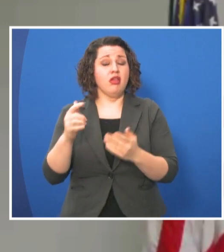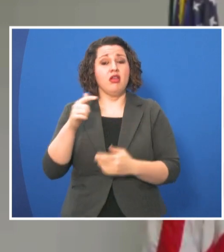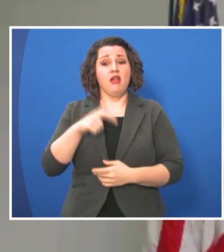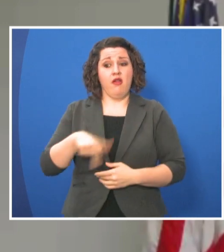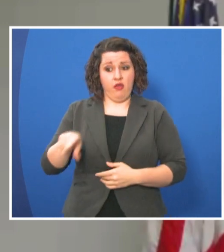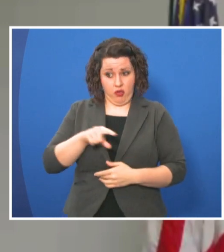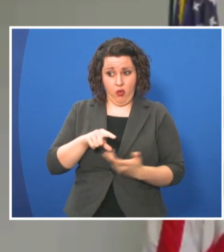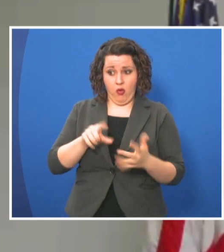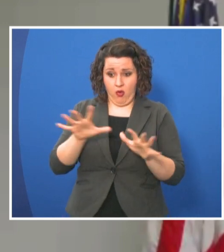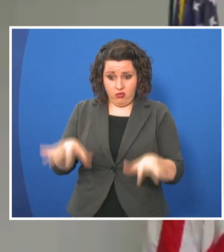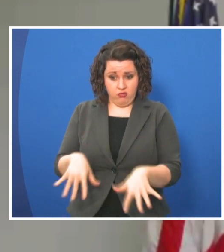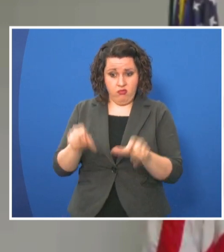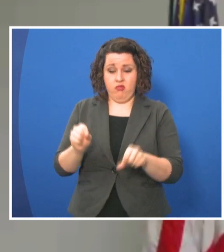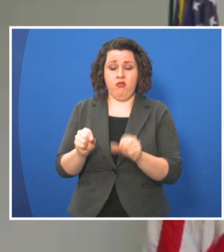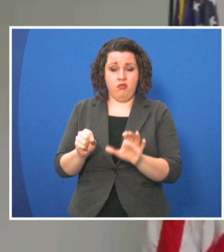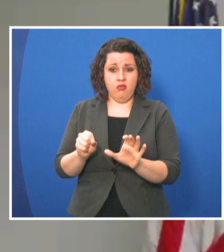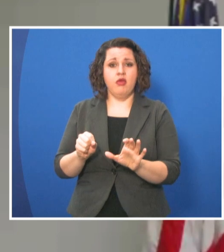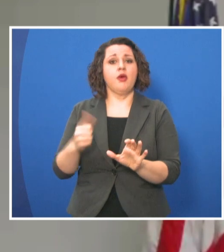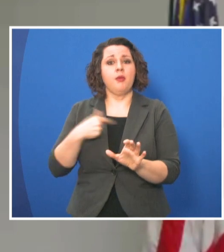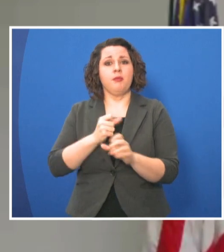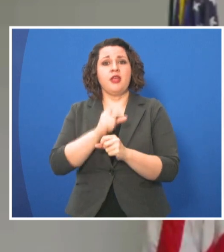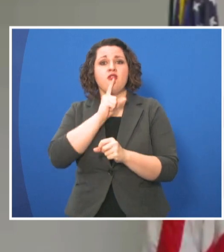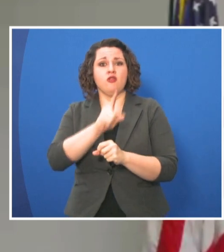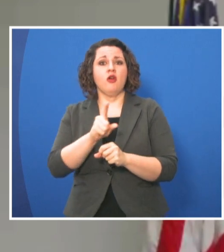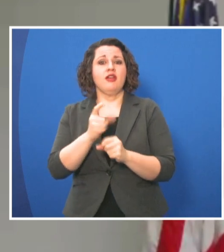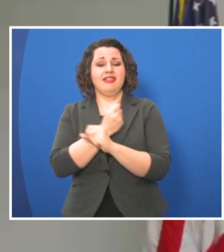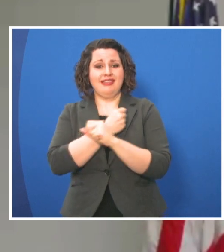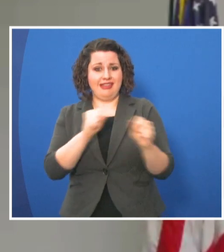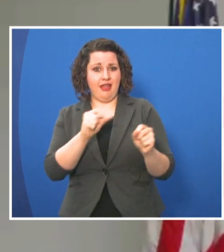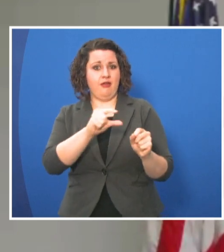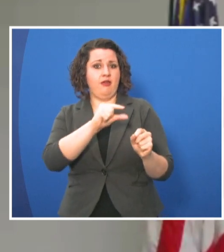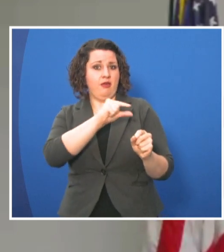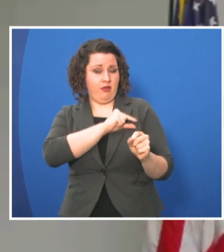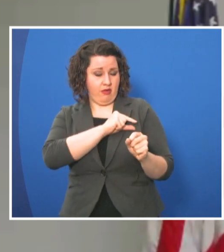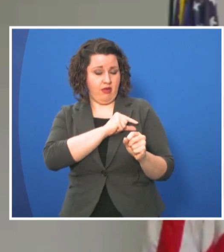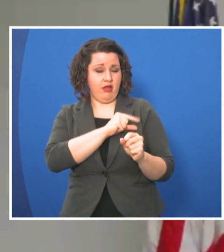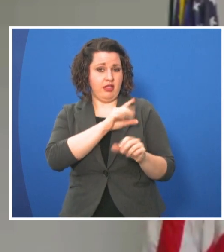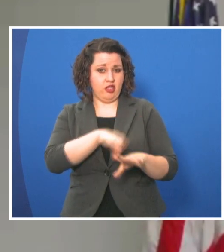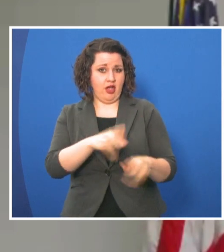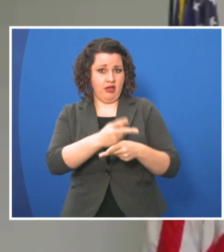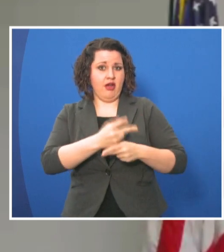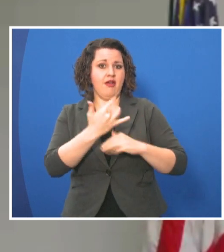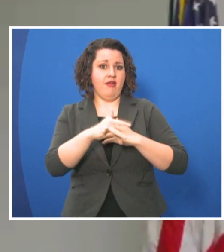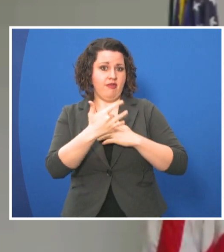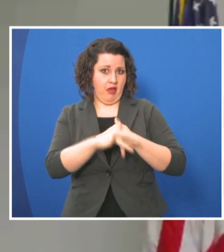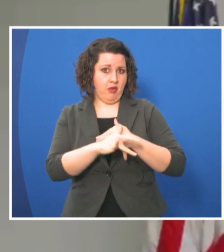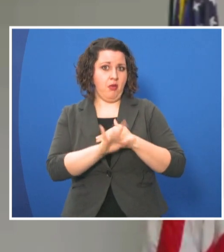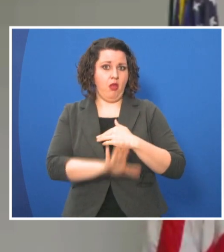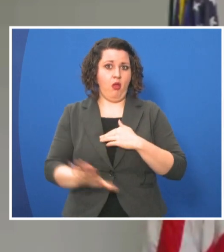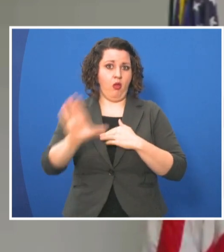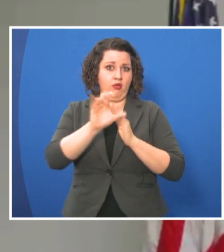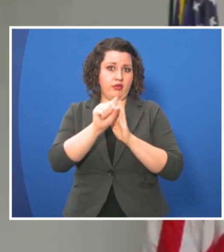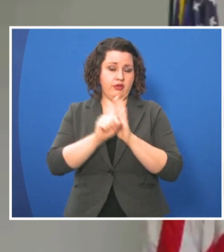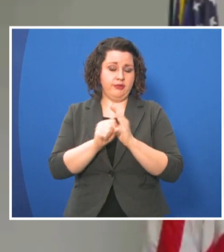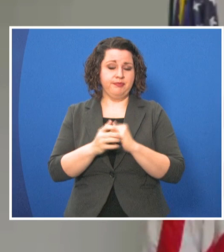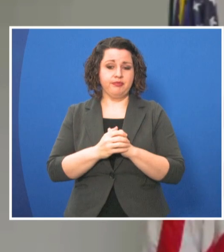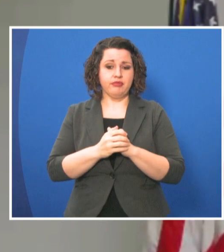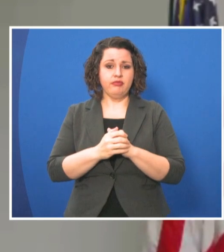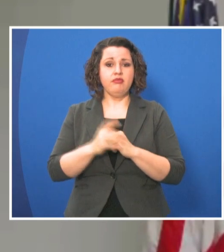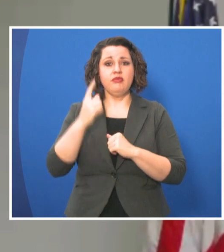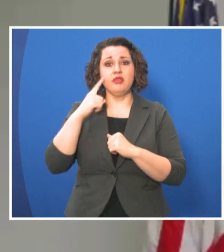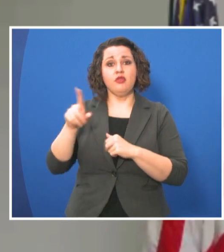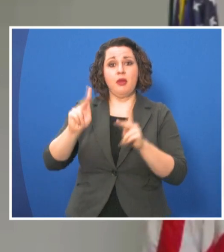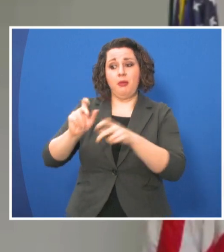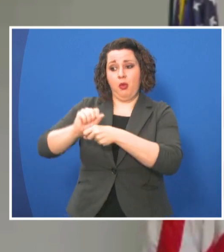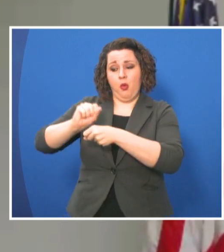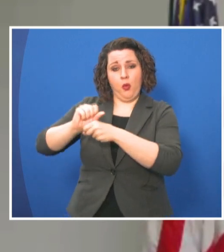we've undertaken, we continue to ensure that safe, quality child care is available throughout our state for essential workforce and